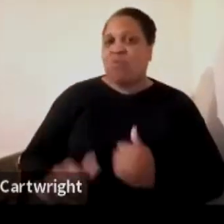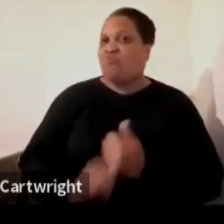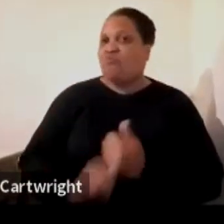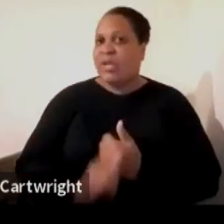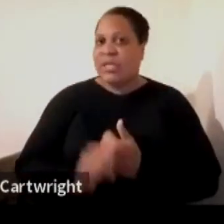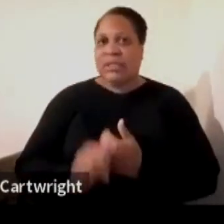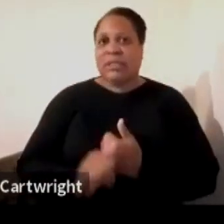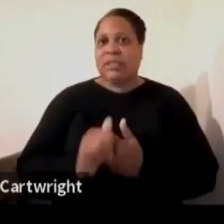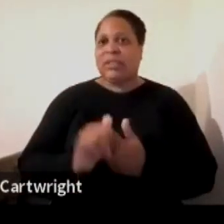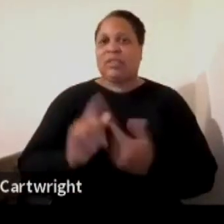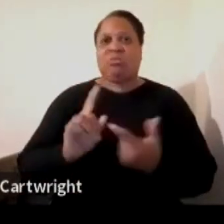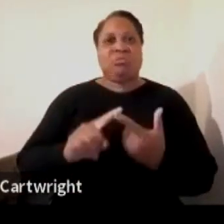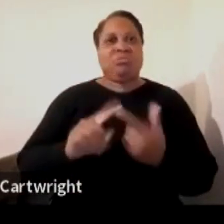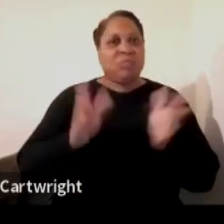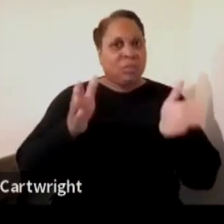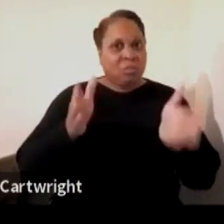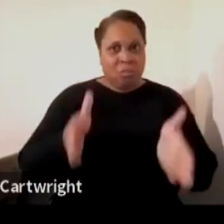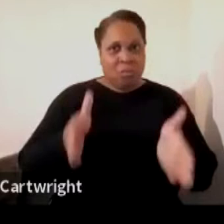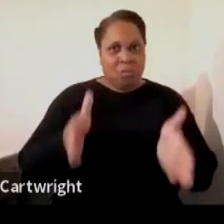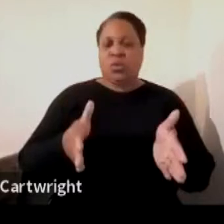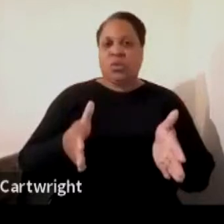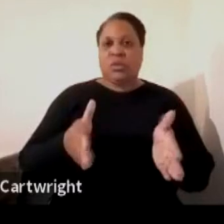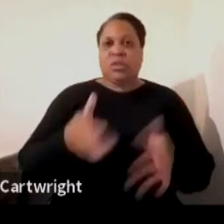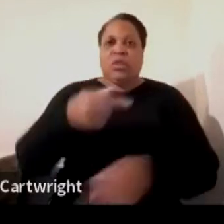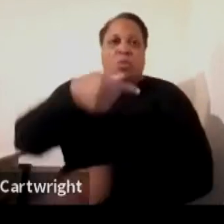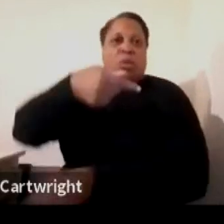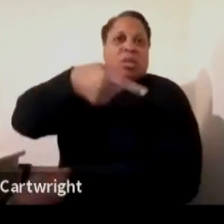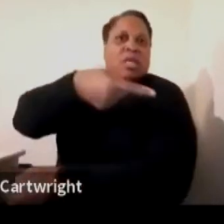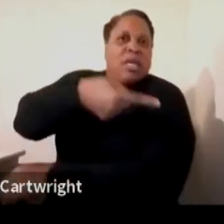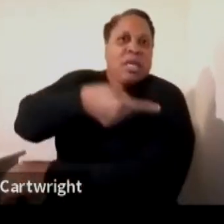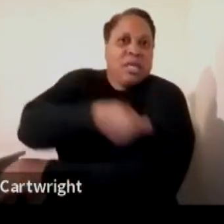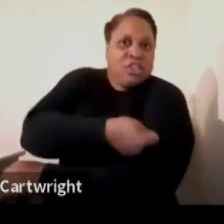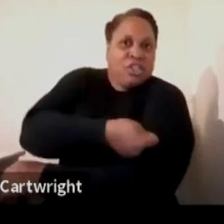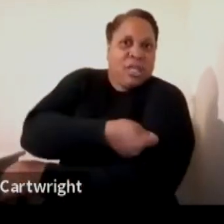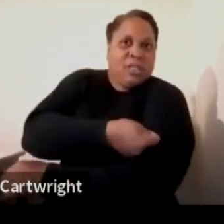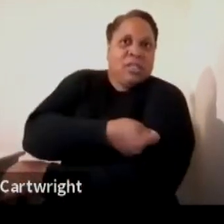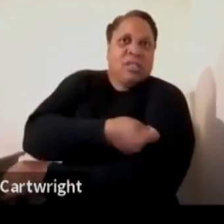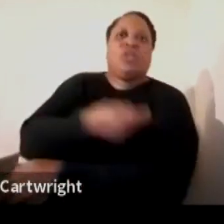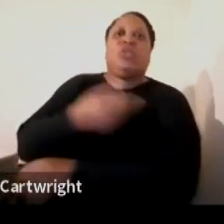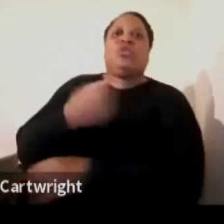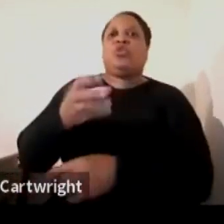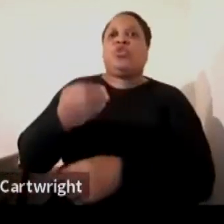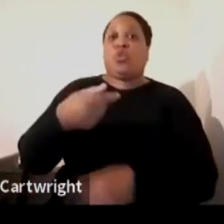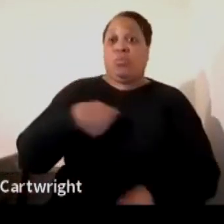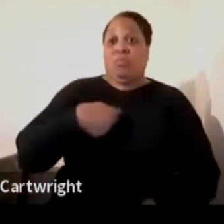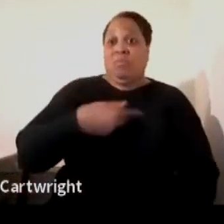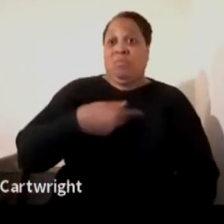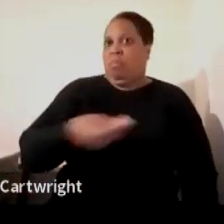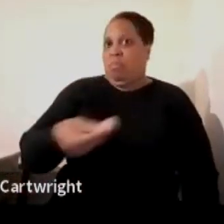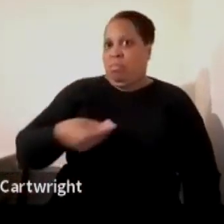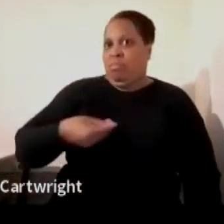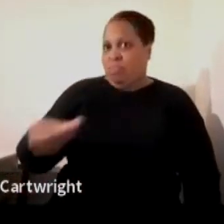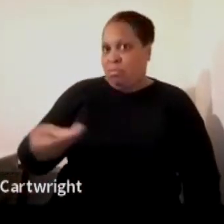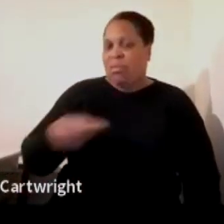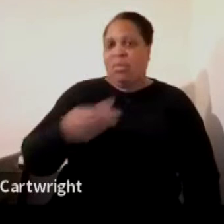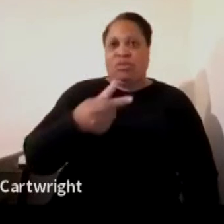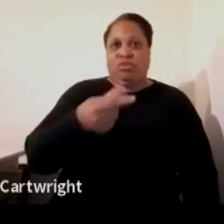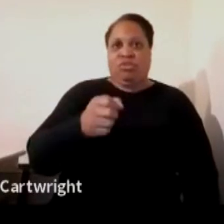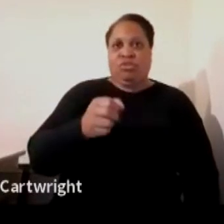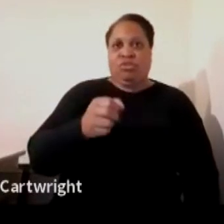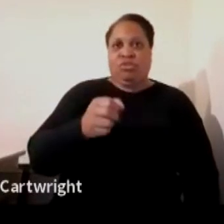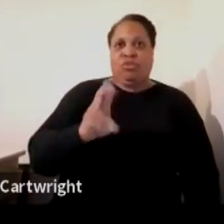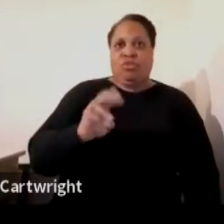to the person giving the injection. So the chances of you transmitting bloodborne germs is